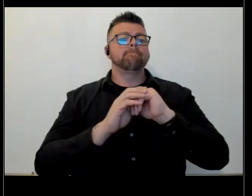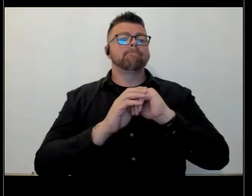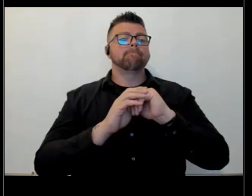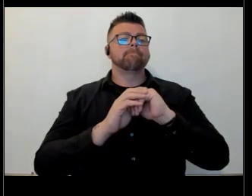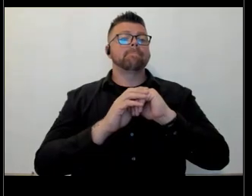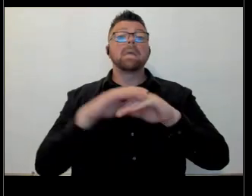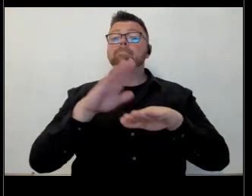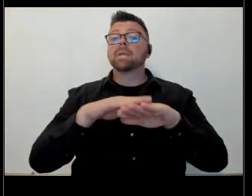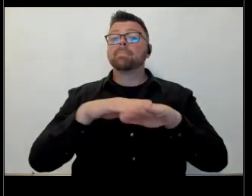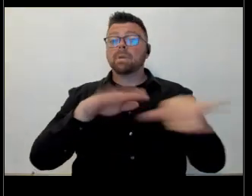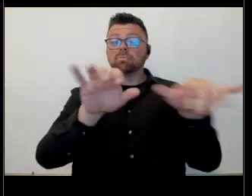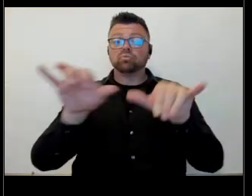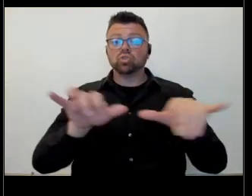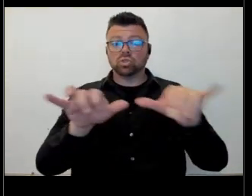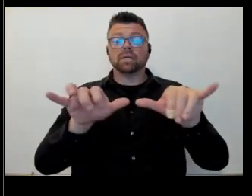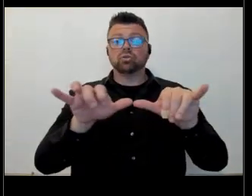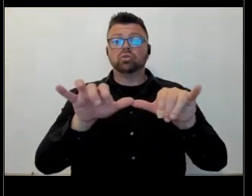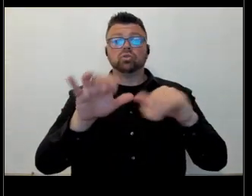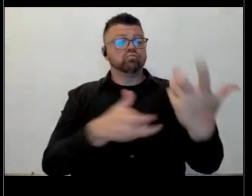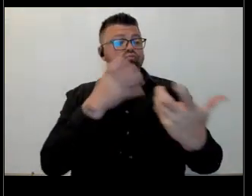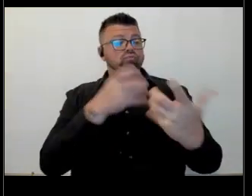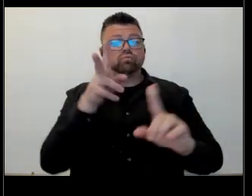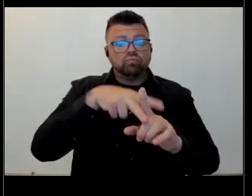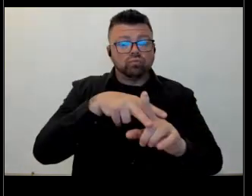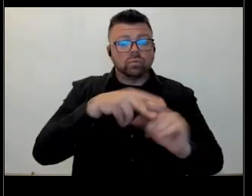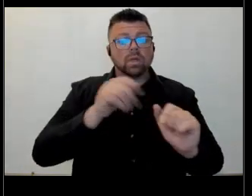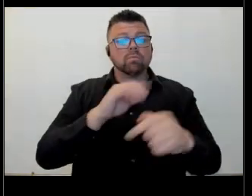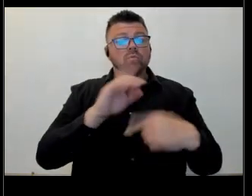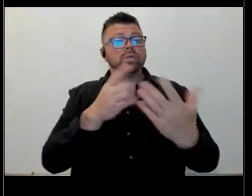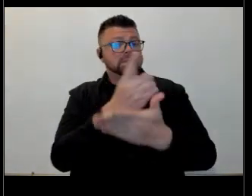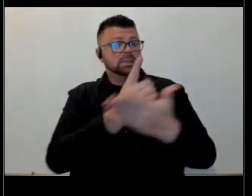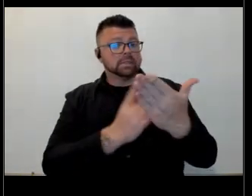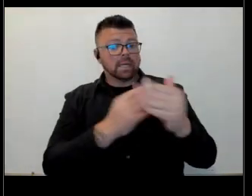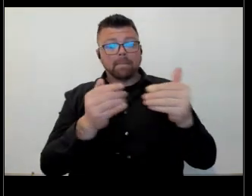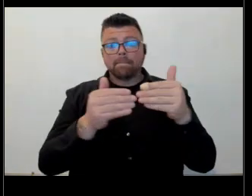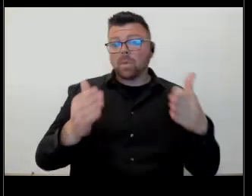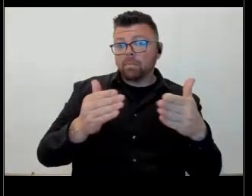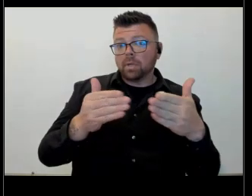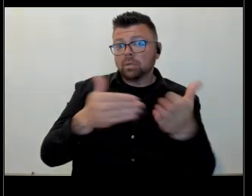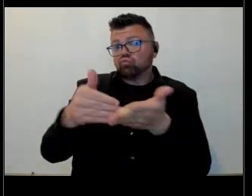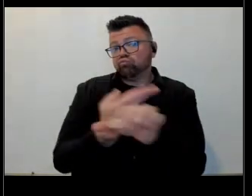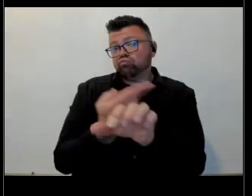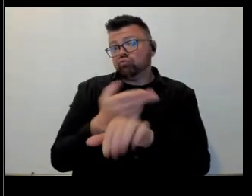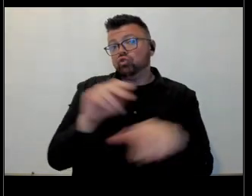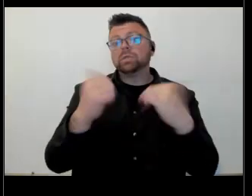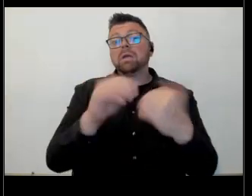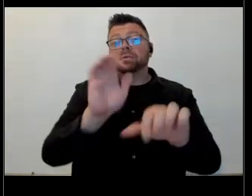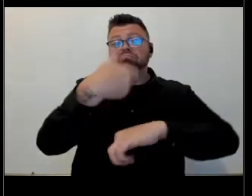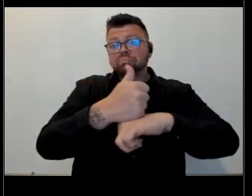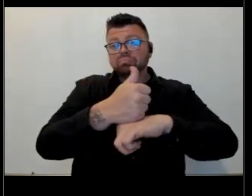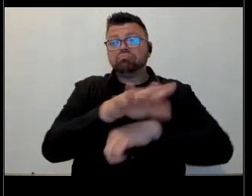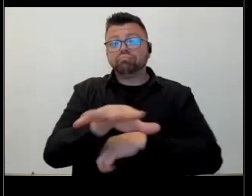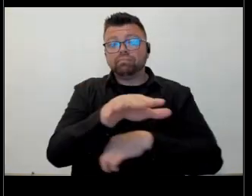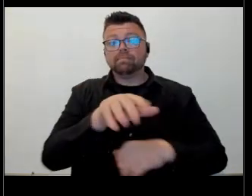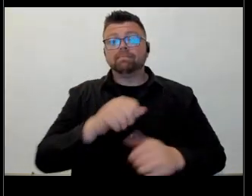as a minimum standard to comply with when designing public and common use areas.